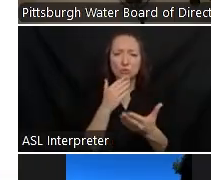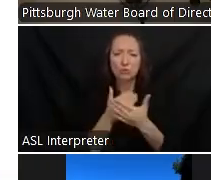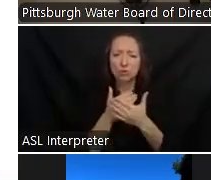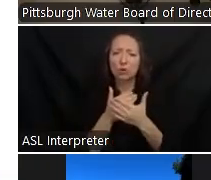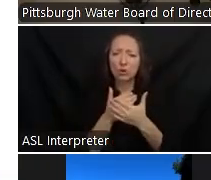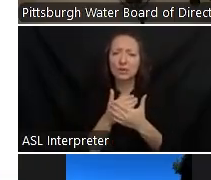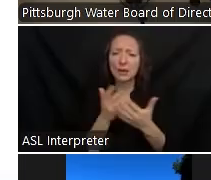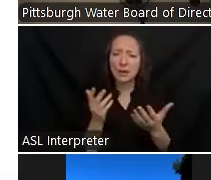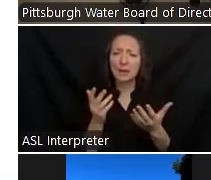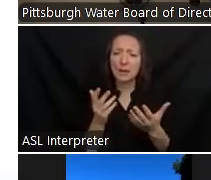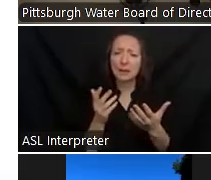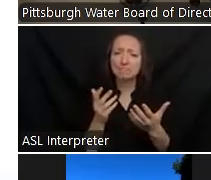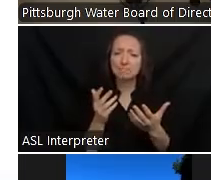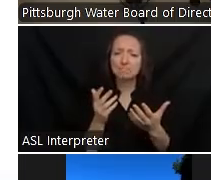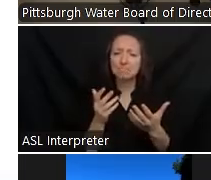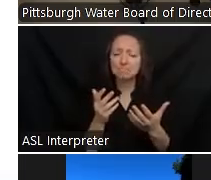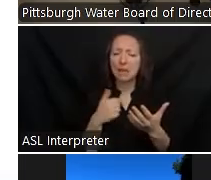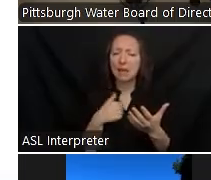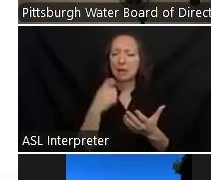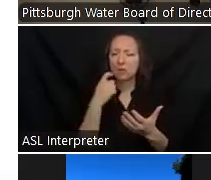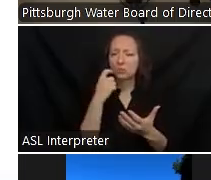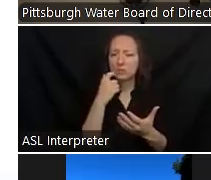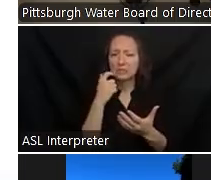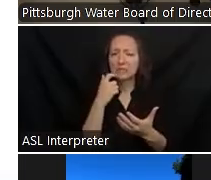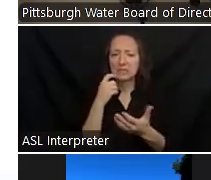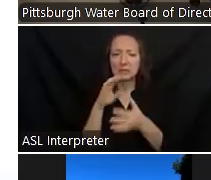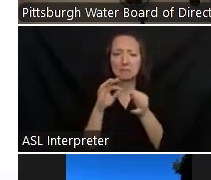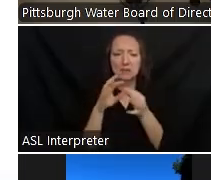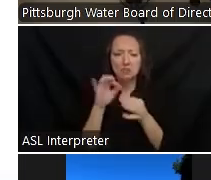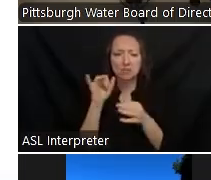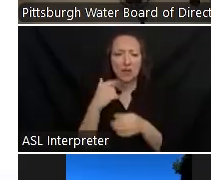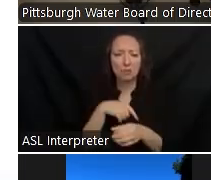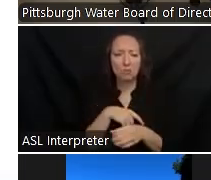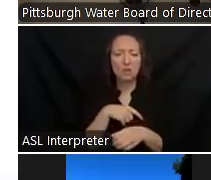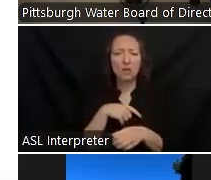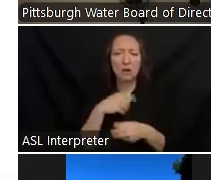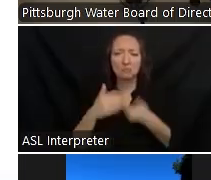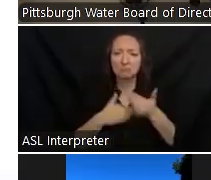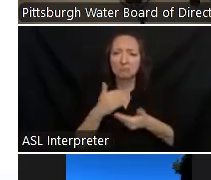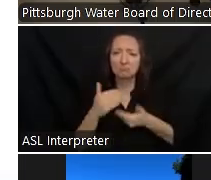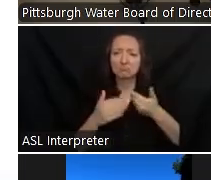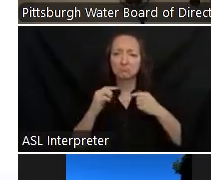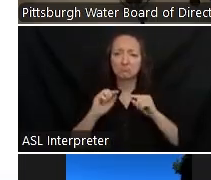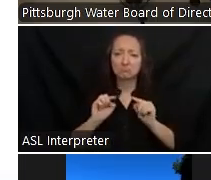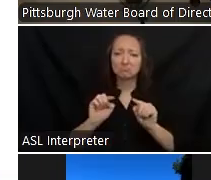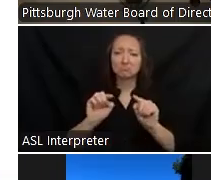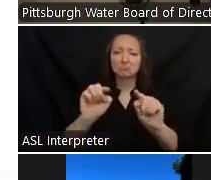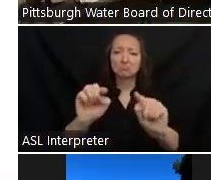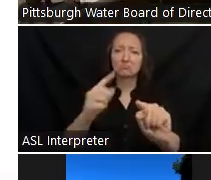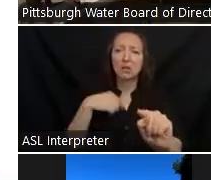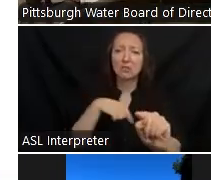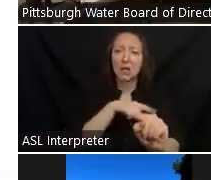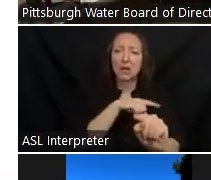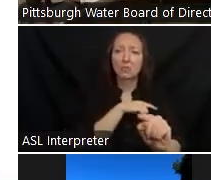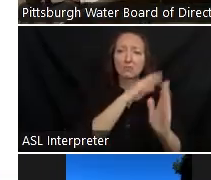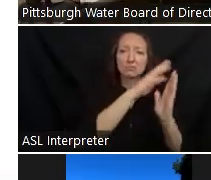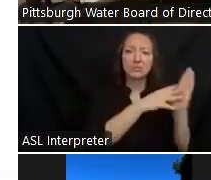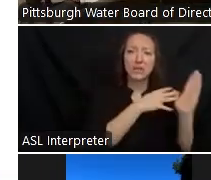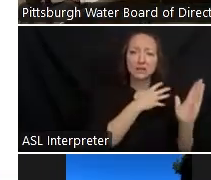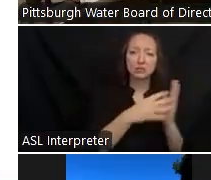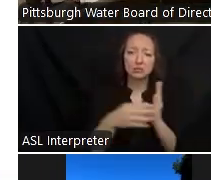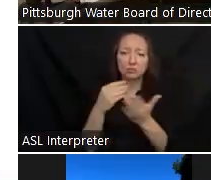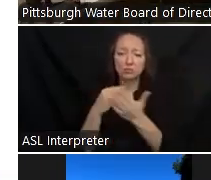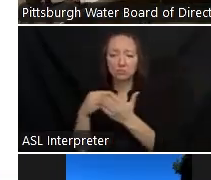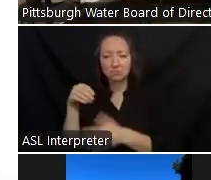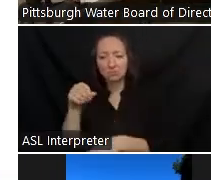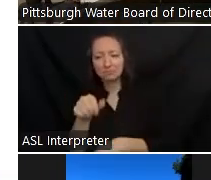on a track to spend so far more than we have ever. Yeah, thanks. Maybe one more